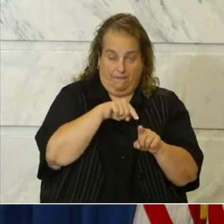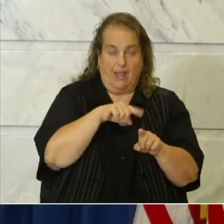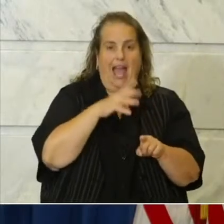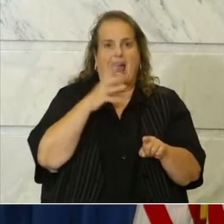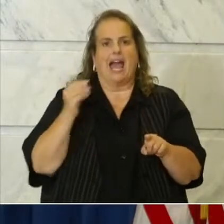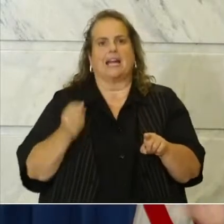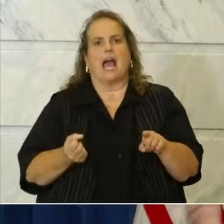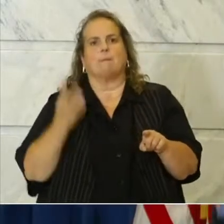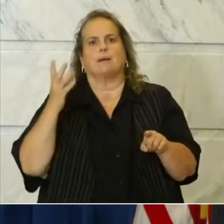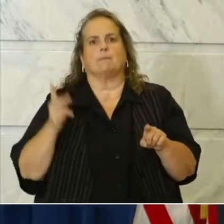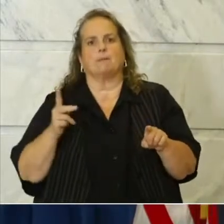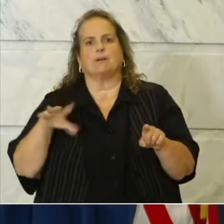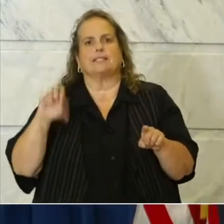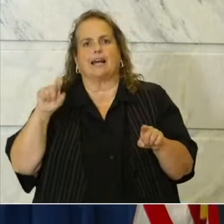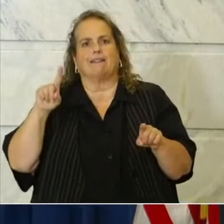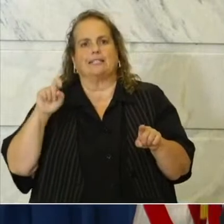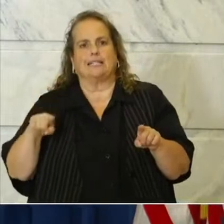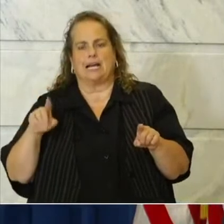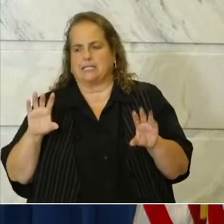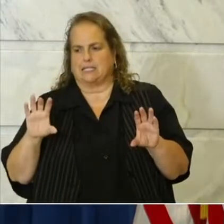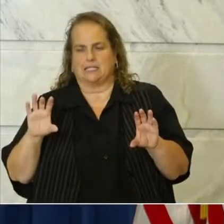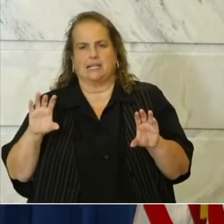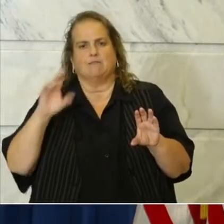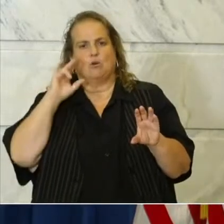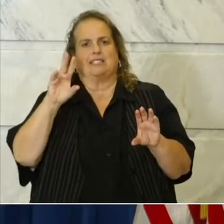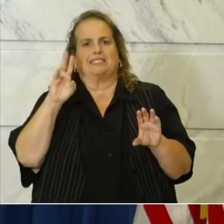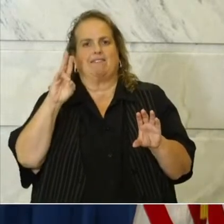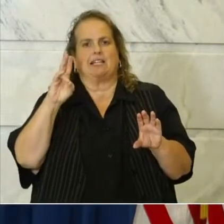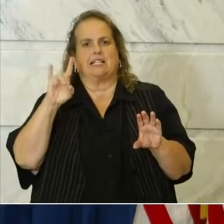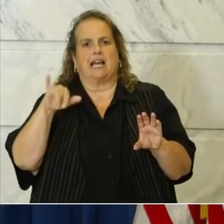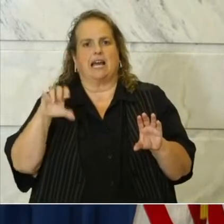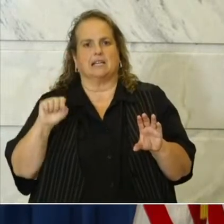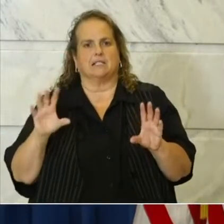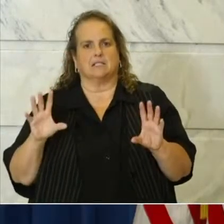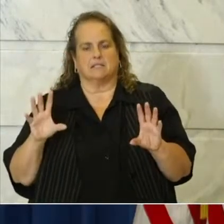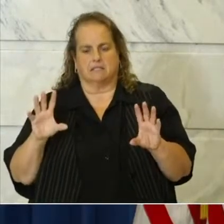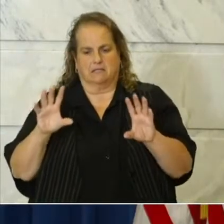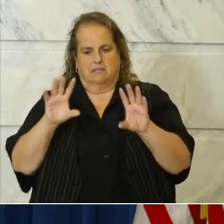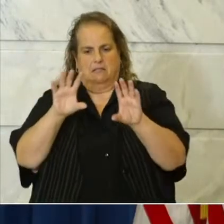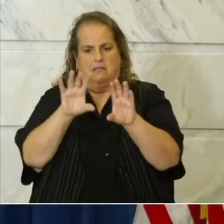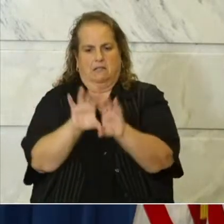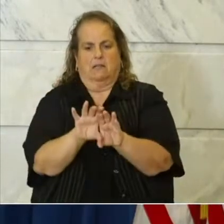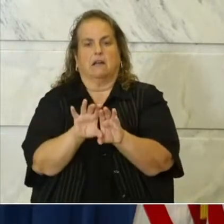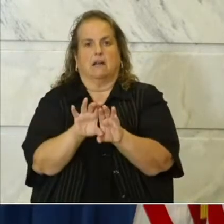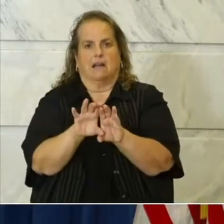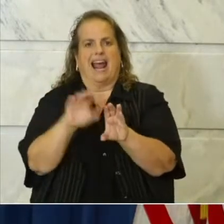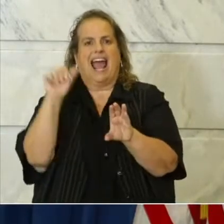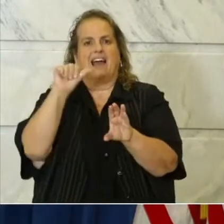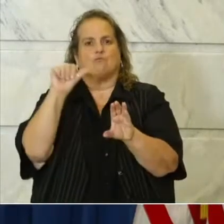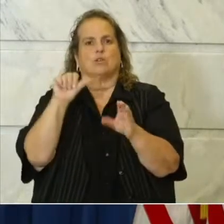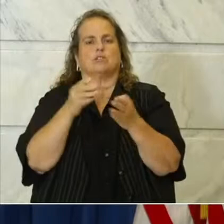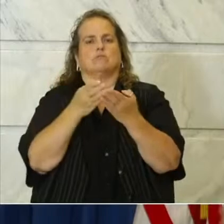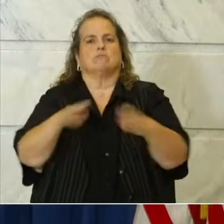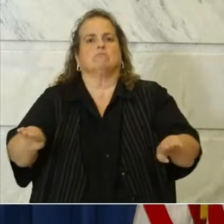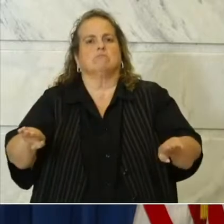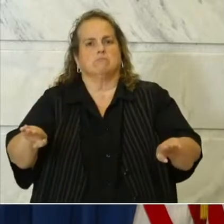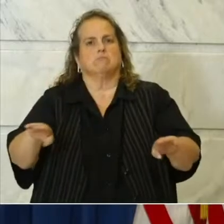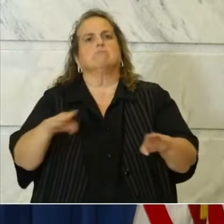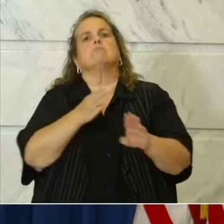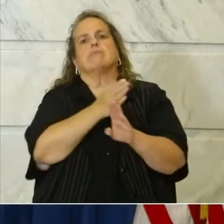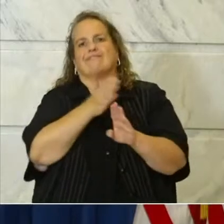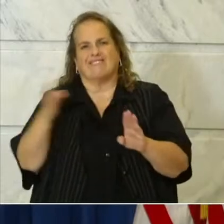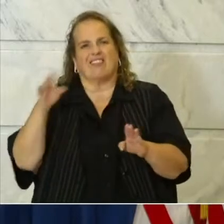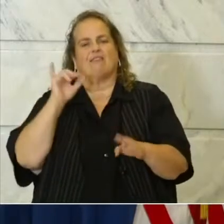tested. And so that 7-day average captures a better representation, we think, of the positives and the negatives all